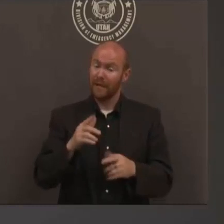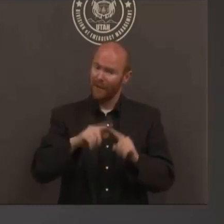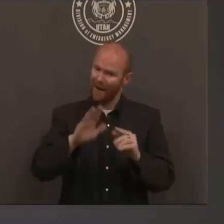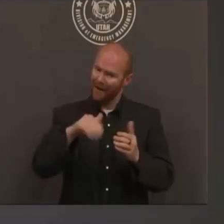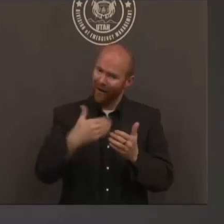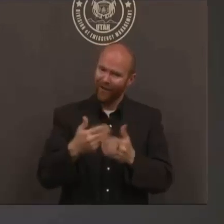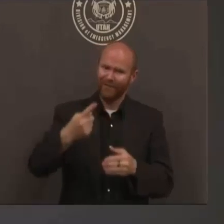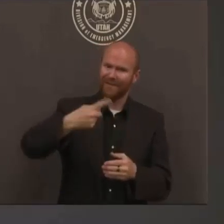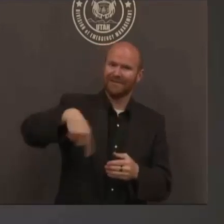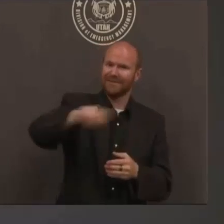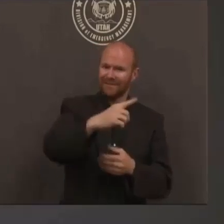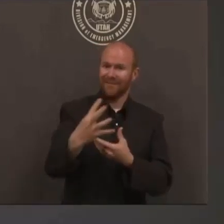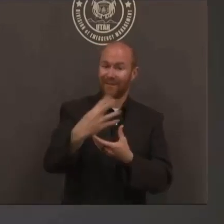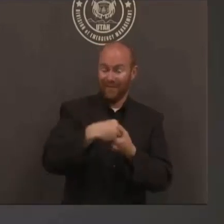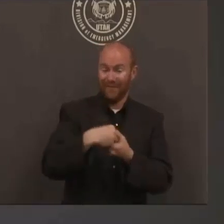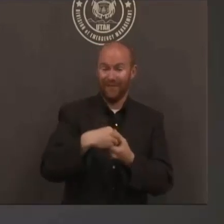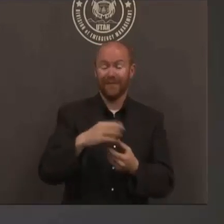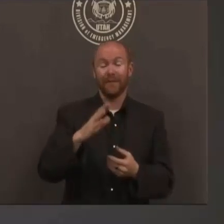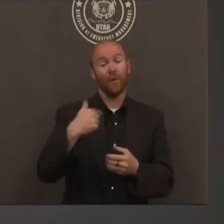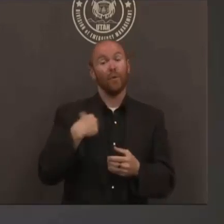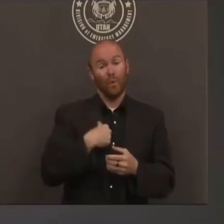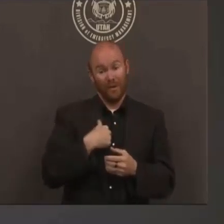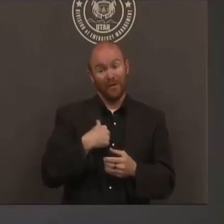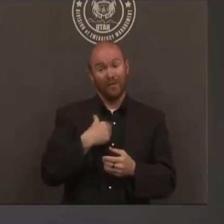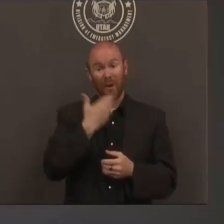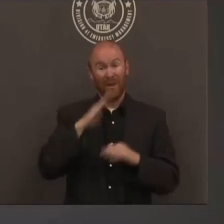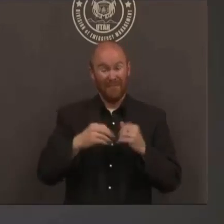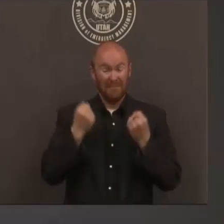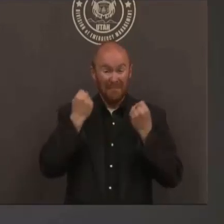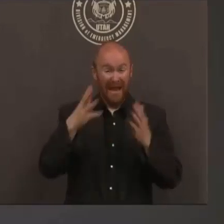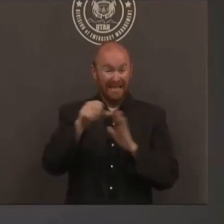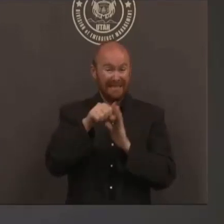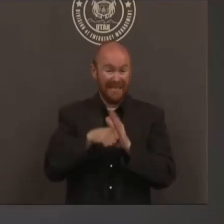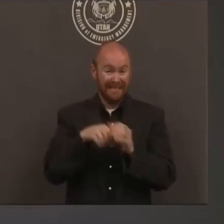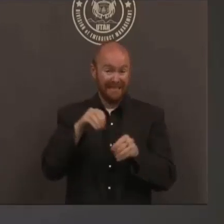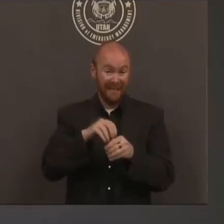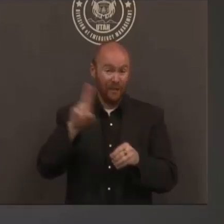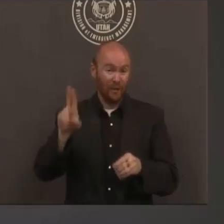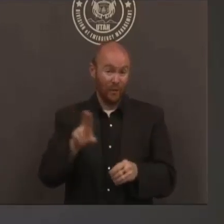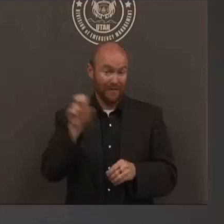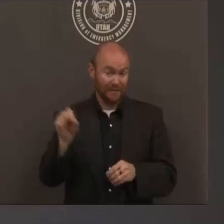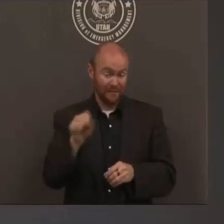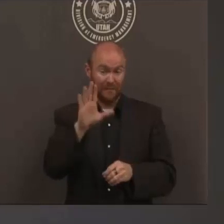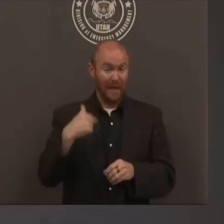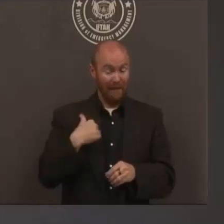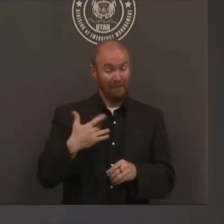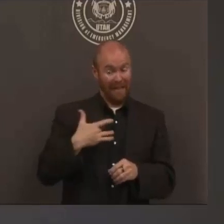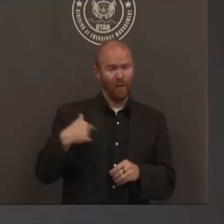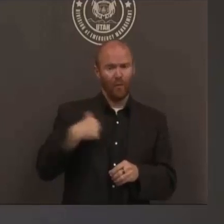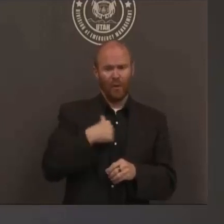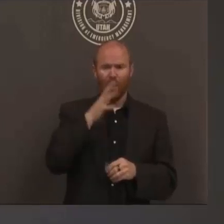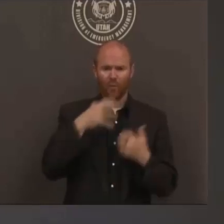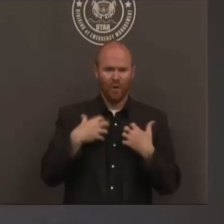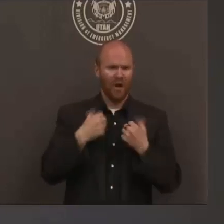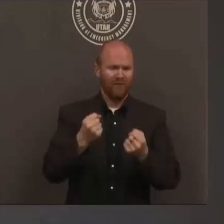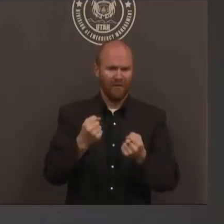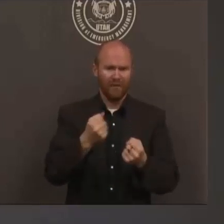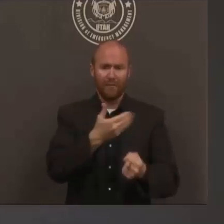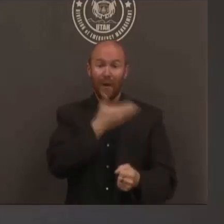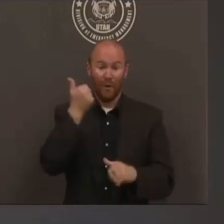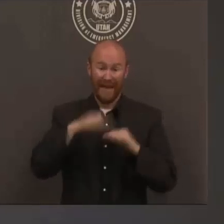We're certainly better off than most any other state in America today, and I will predict that we will in fact recover quicker and faster and